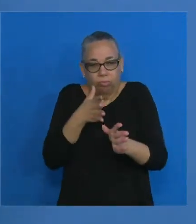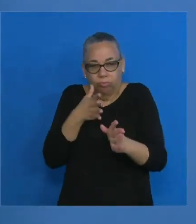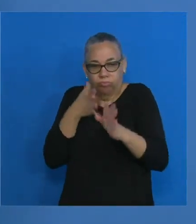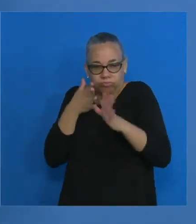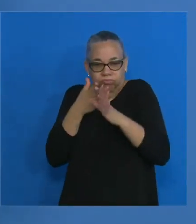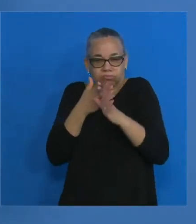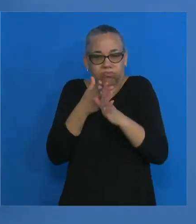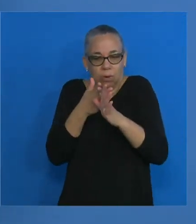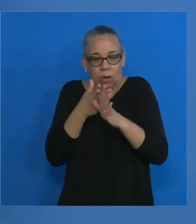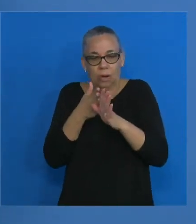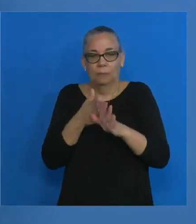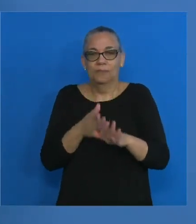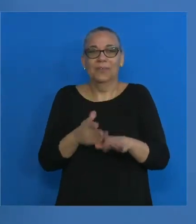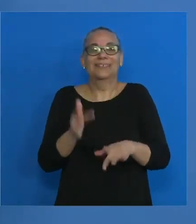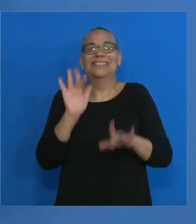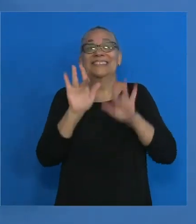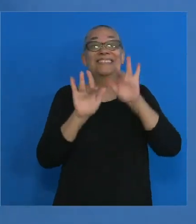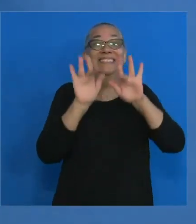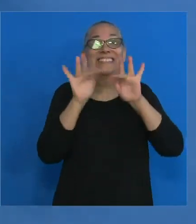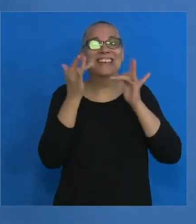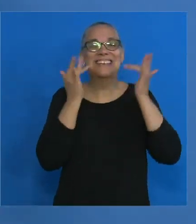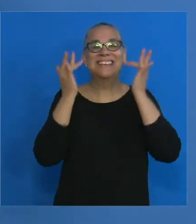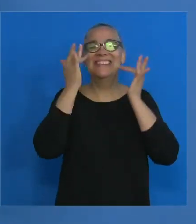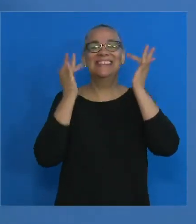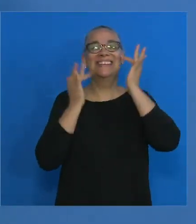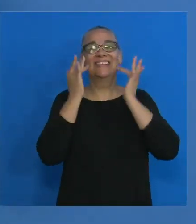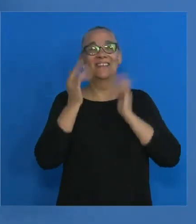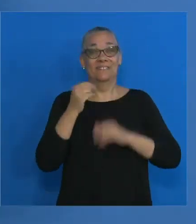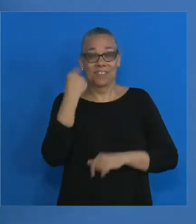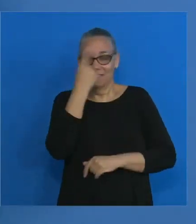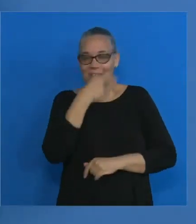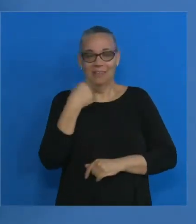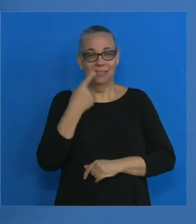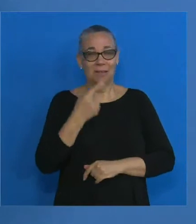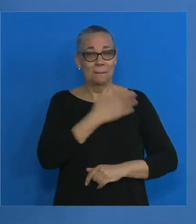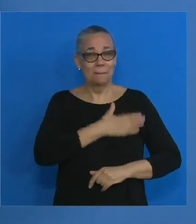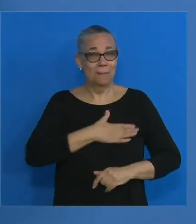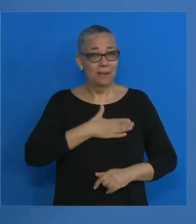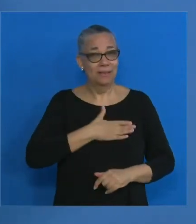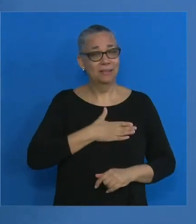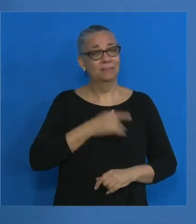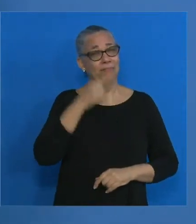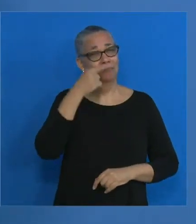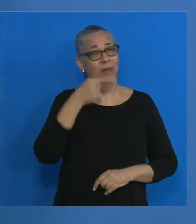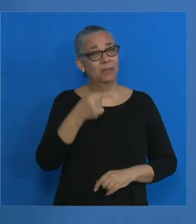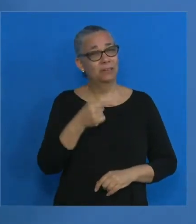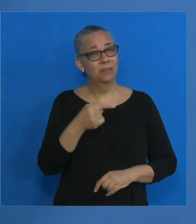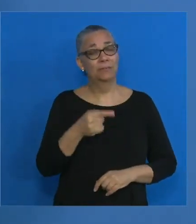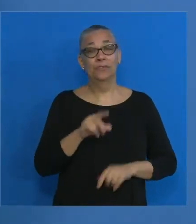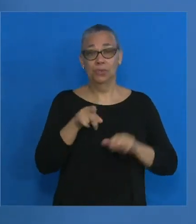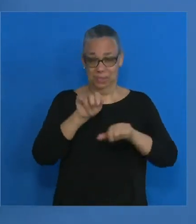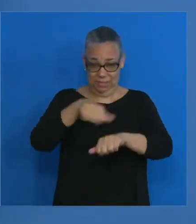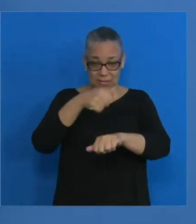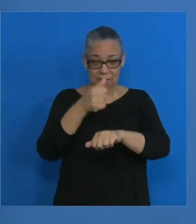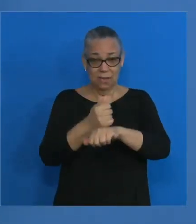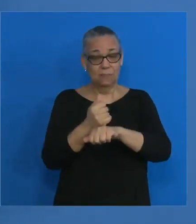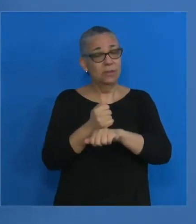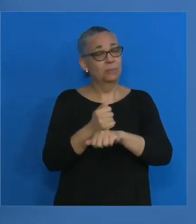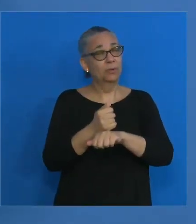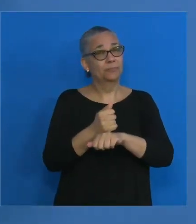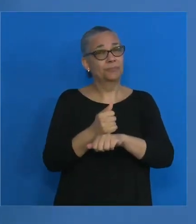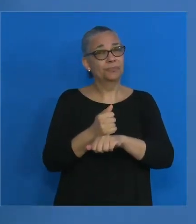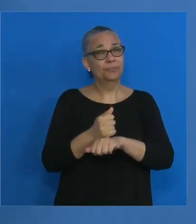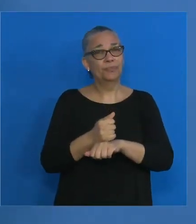not touch one another's faces. I would like to also remind members of the public that they can book an appointment for testing